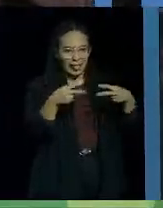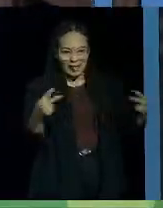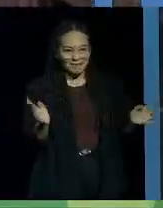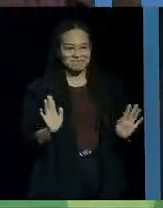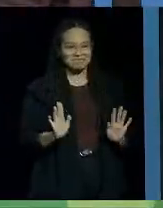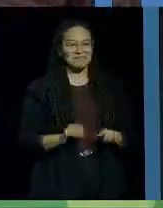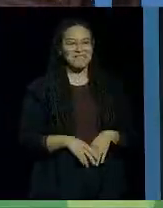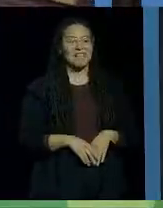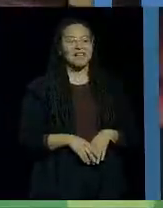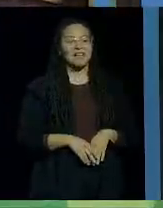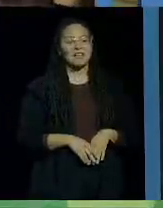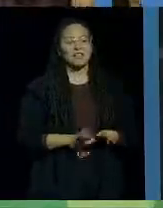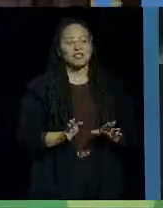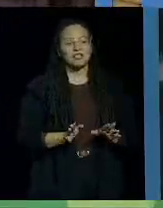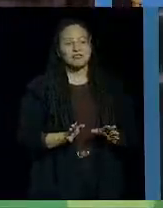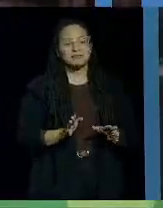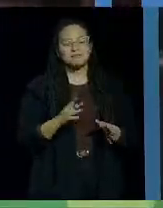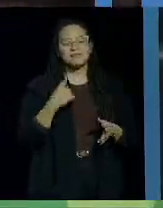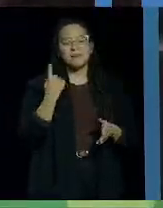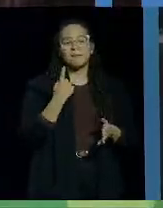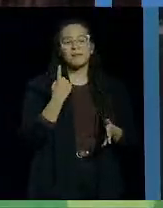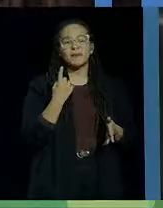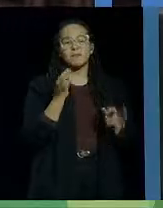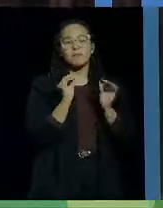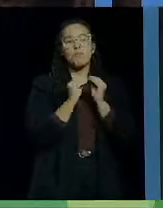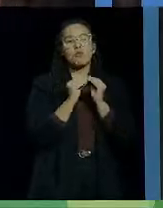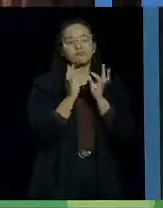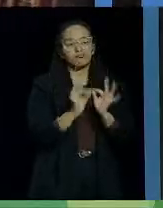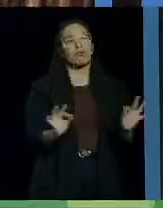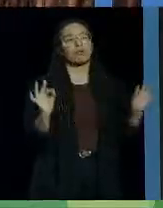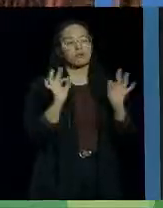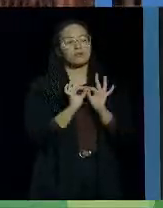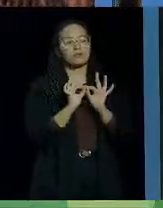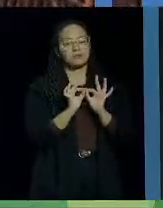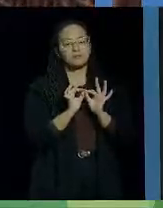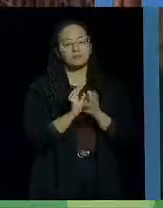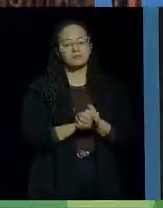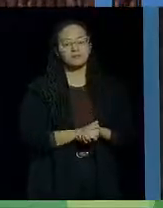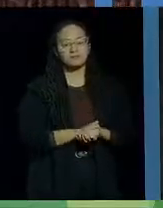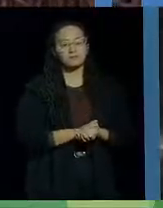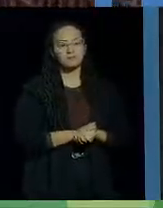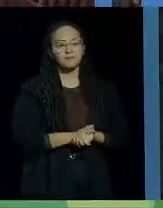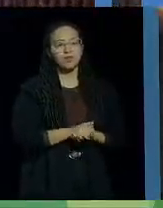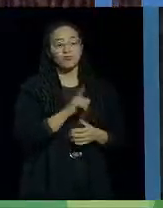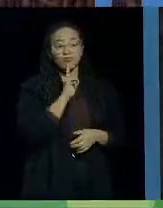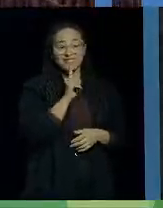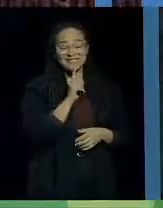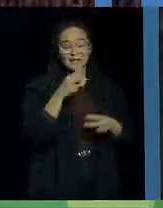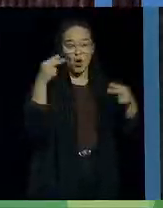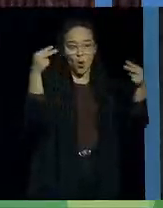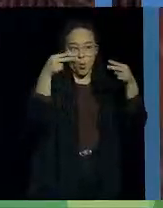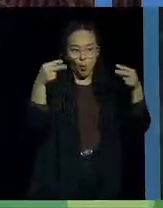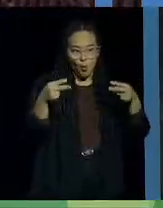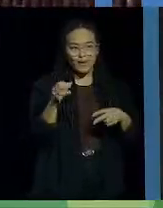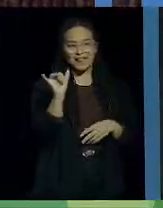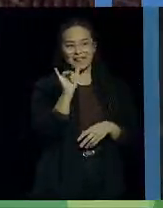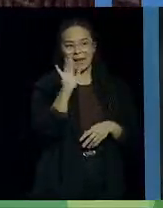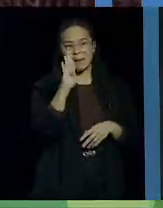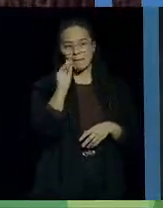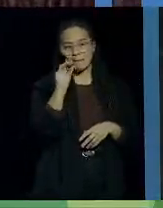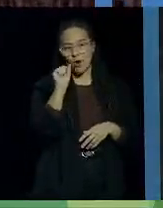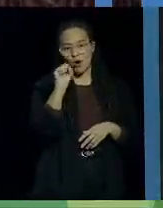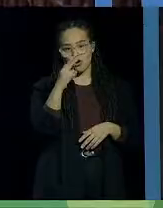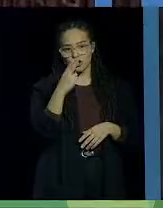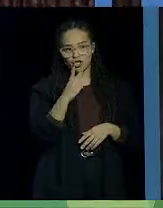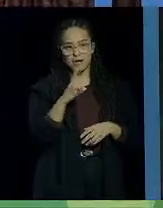of code, of course, but something far more fundamental. In a nutshell, Coded like